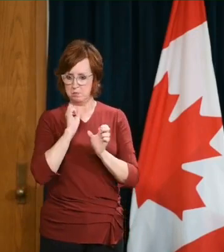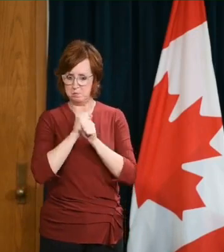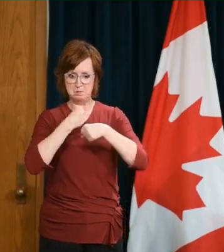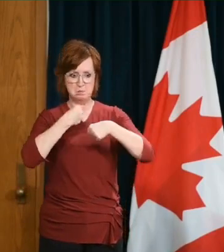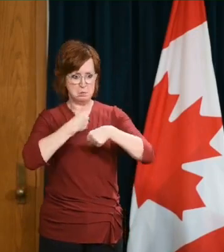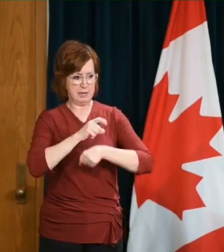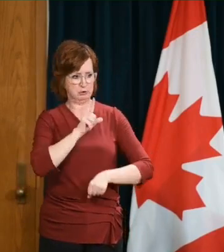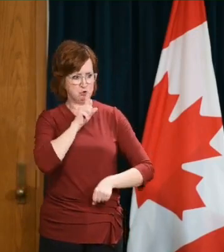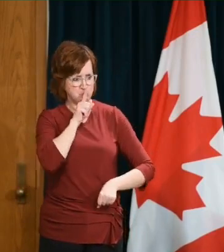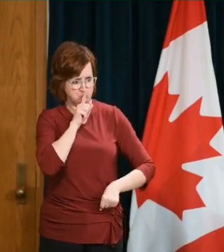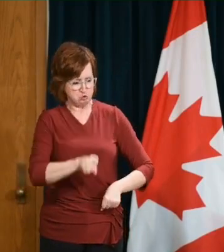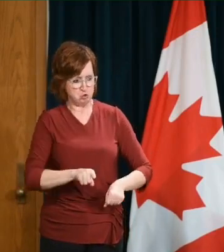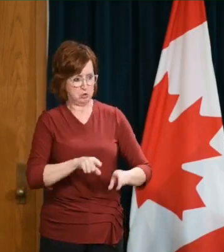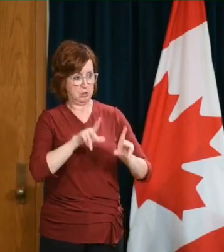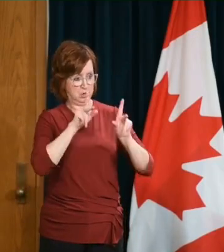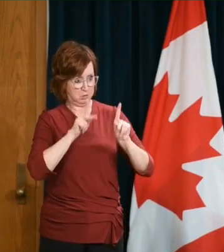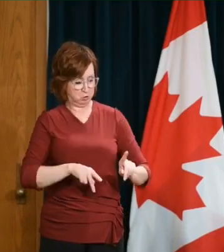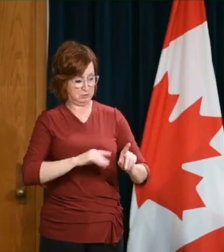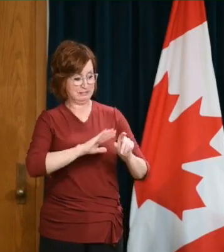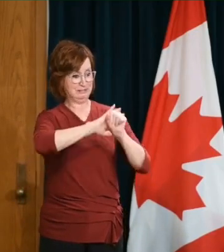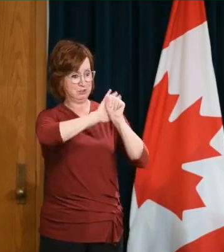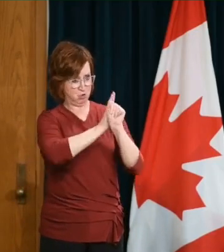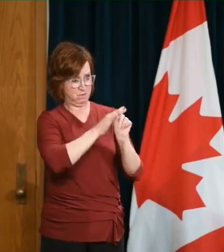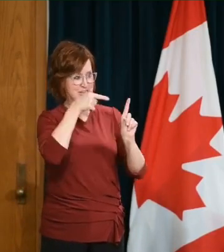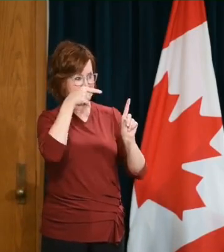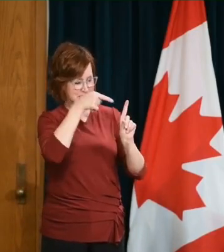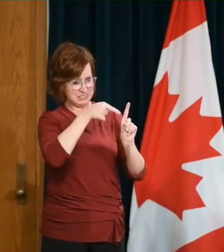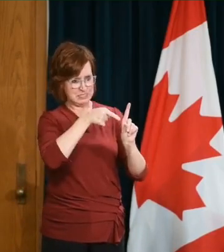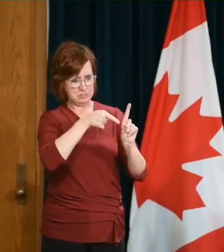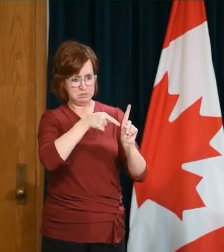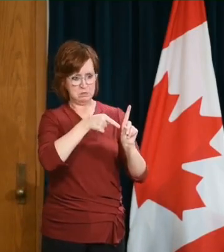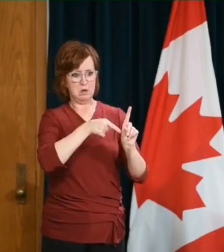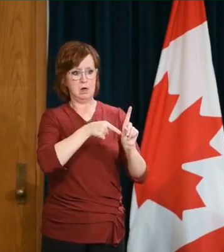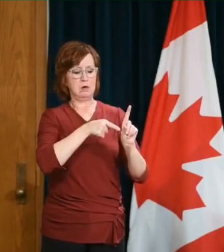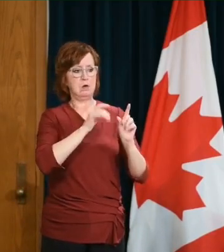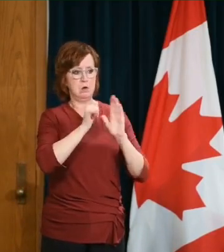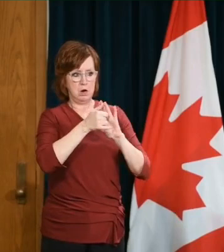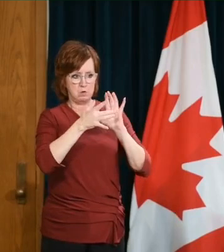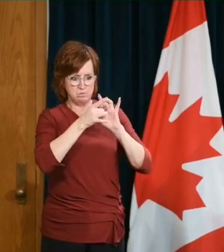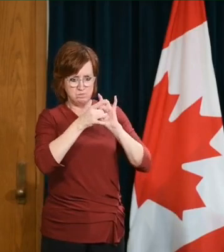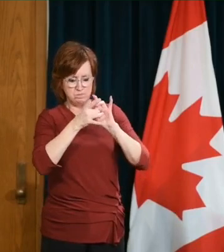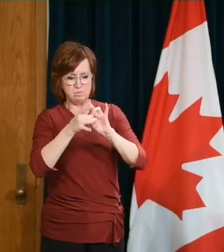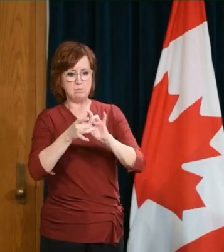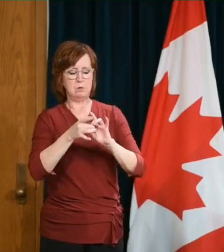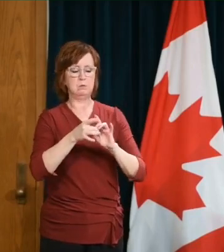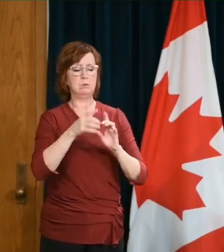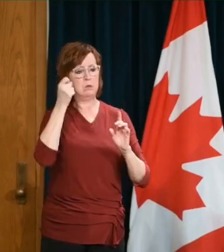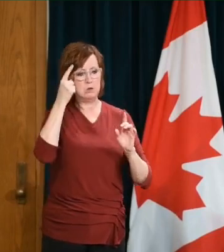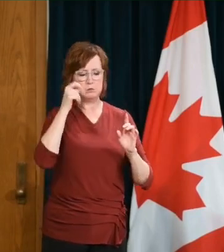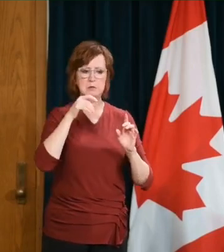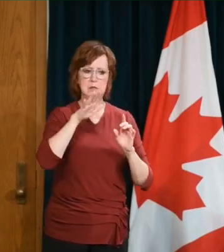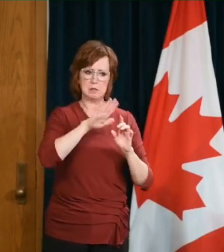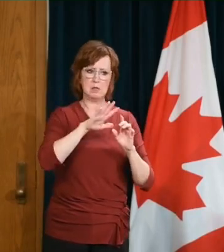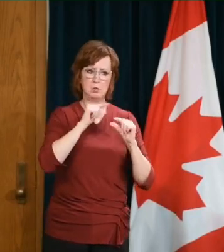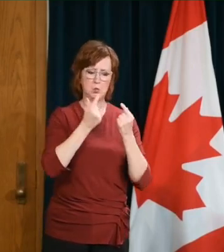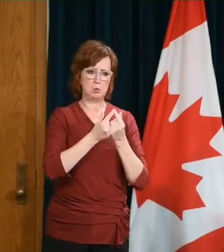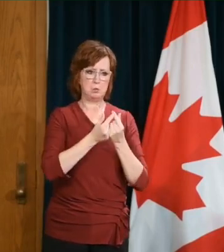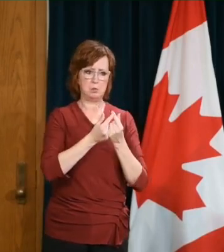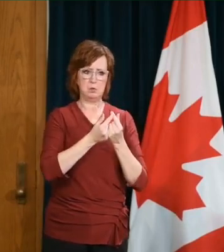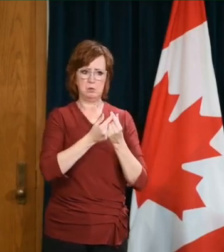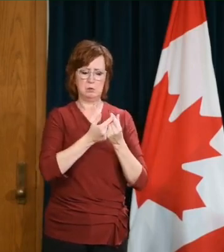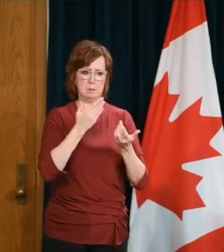or been in contact with someone with COVID-19 in what I think we can all agree on, maybe quite a vulnerable population,